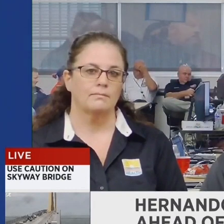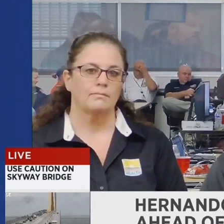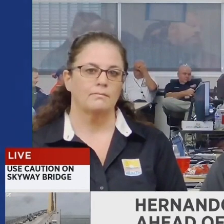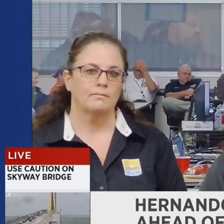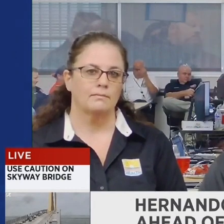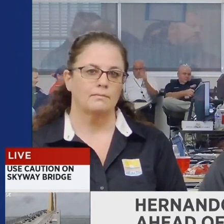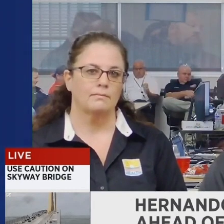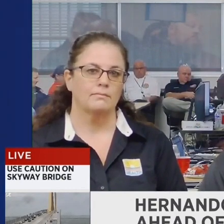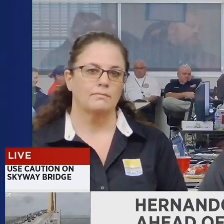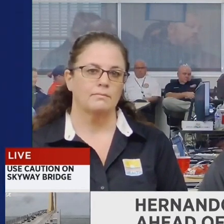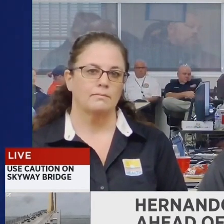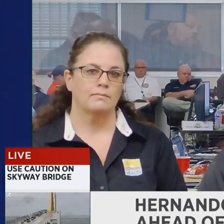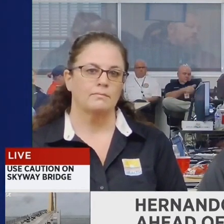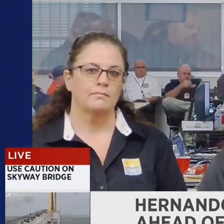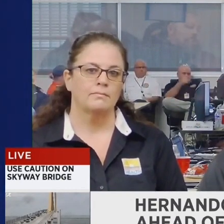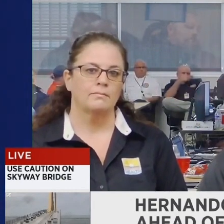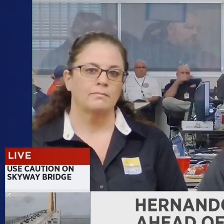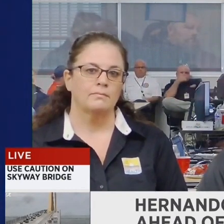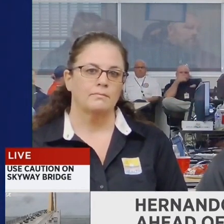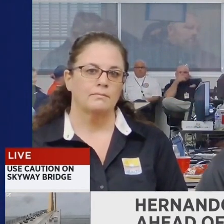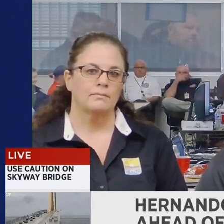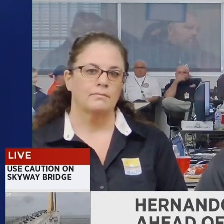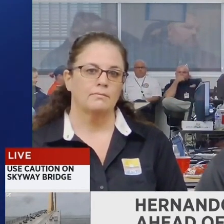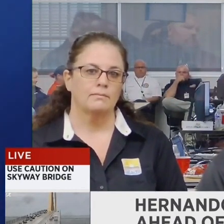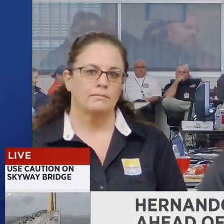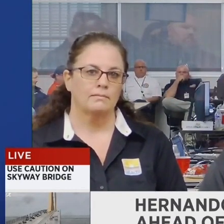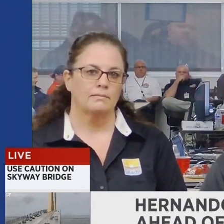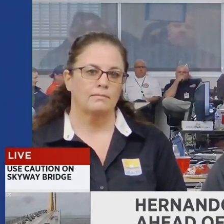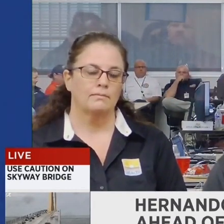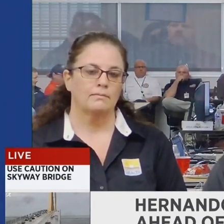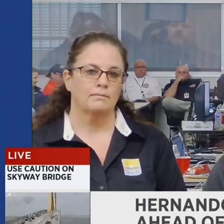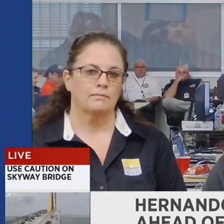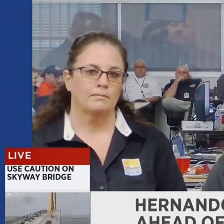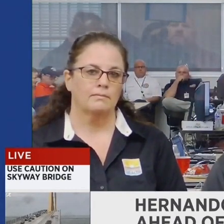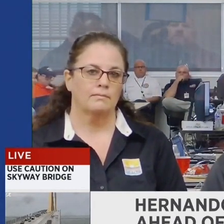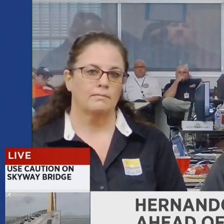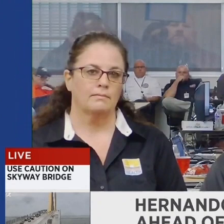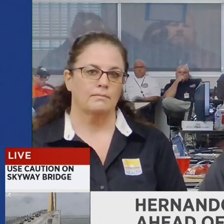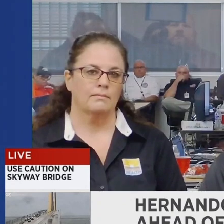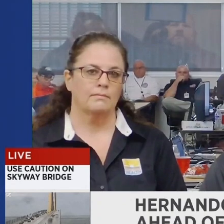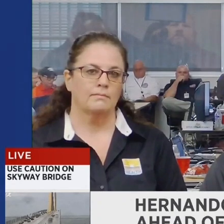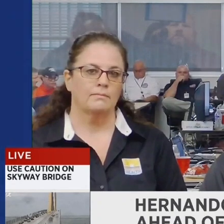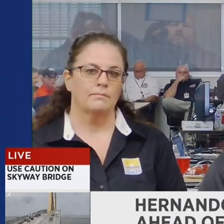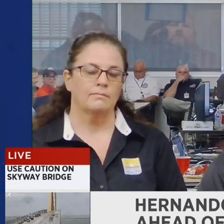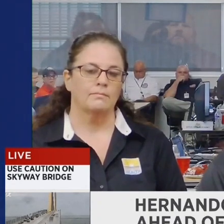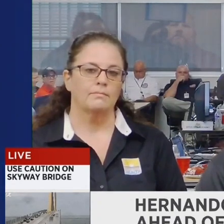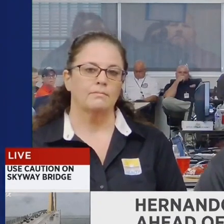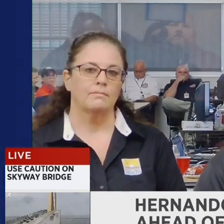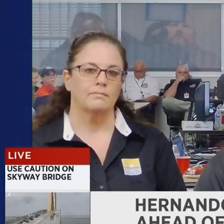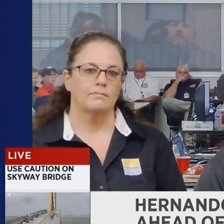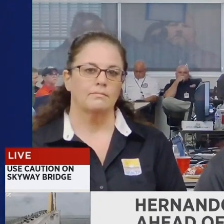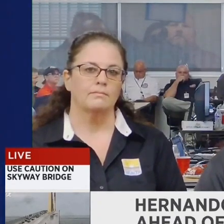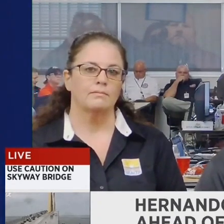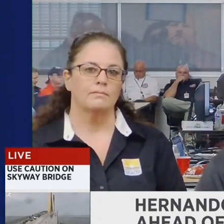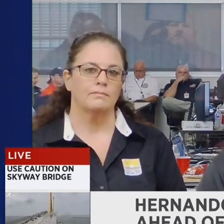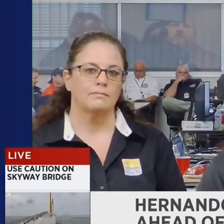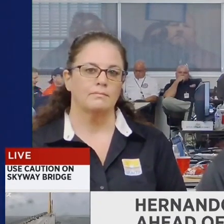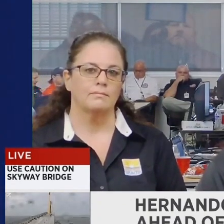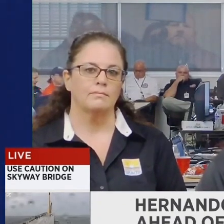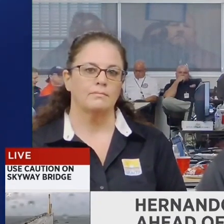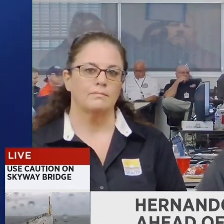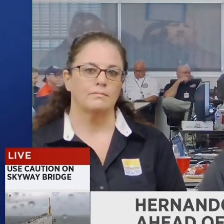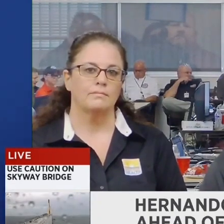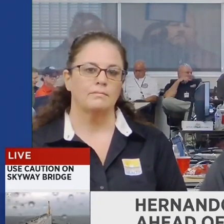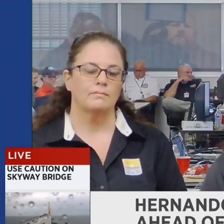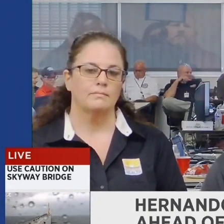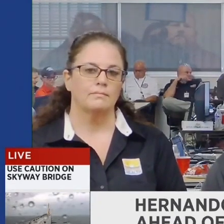3, possibly a Cat 4. It all depends on how long it stays out there, forward motion, how long it stays in those warm Gulf waters. The Gulf waters